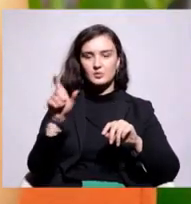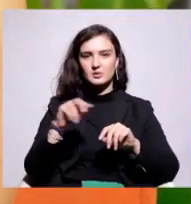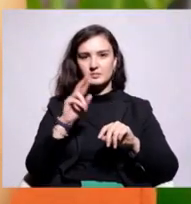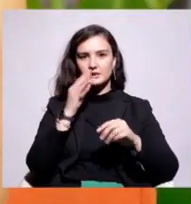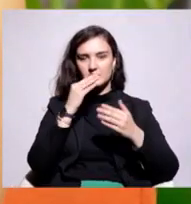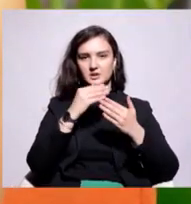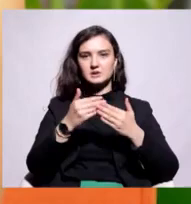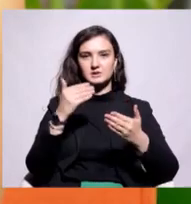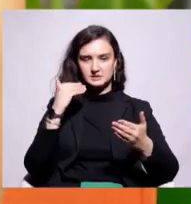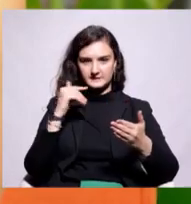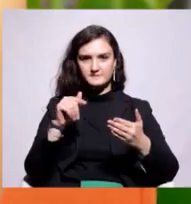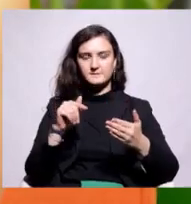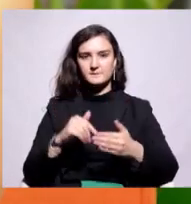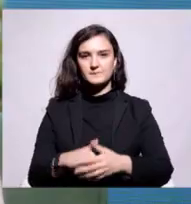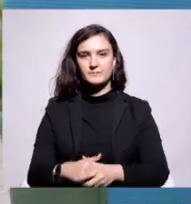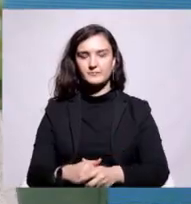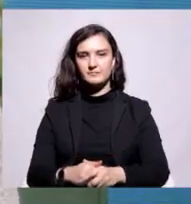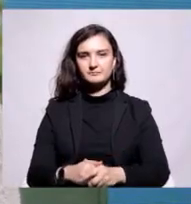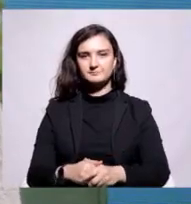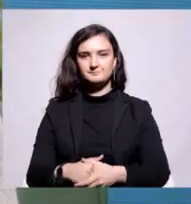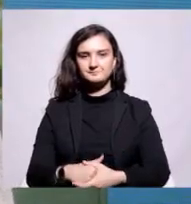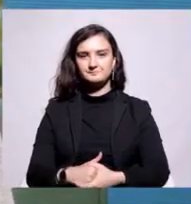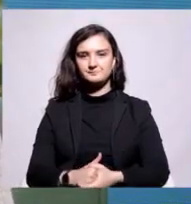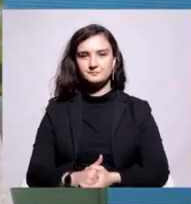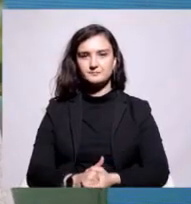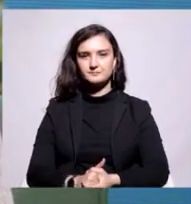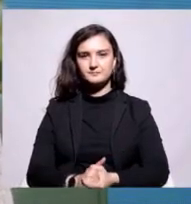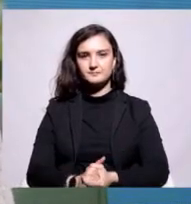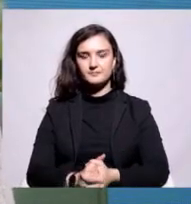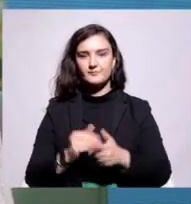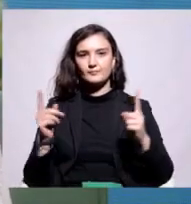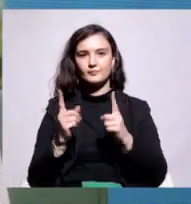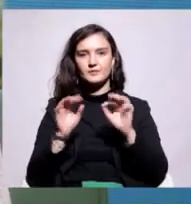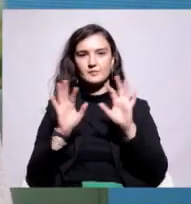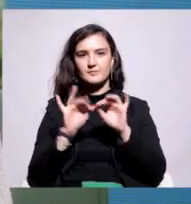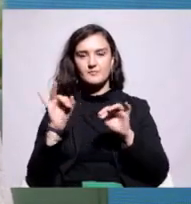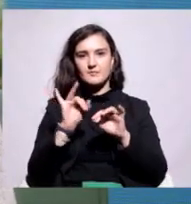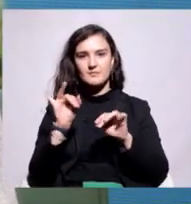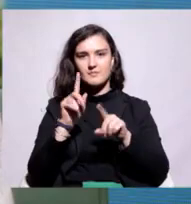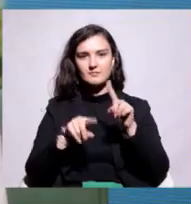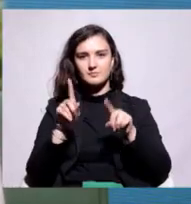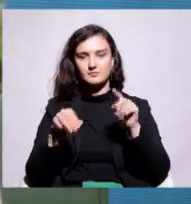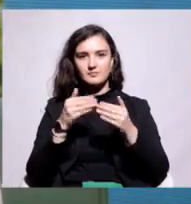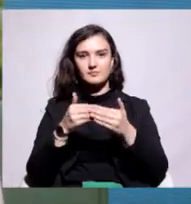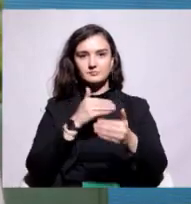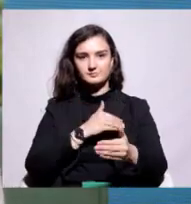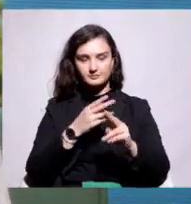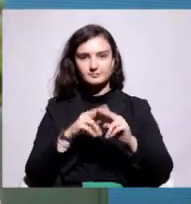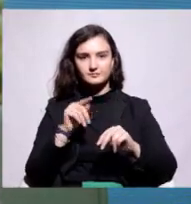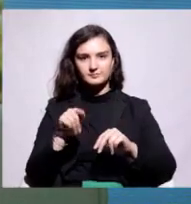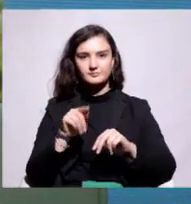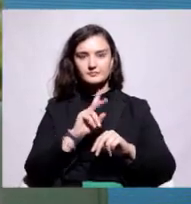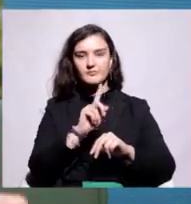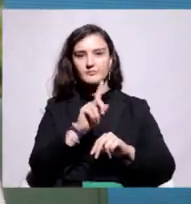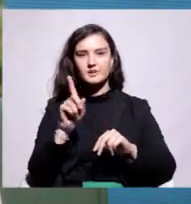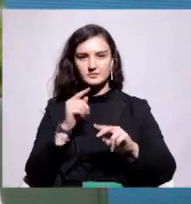early Dutch settlers. He published a series of short stories sometime after that, some of